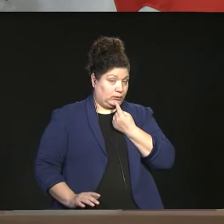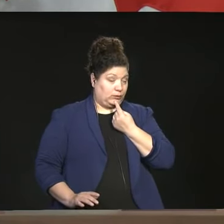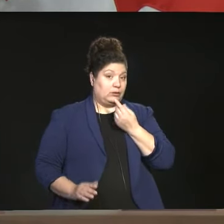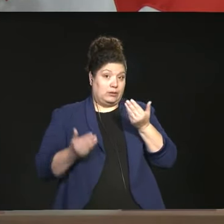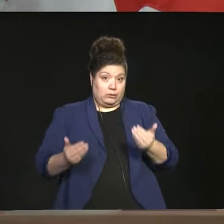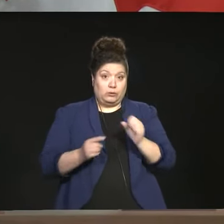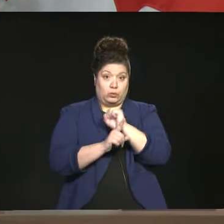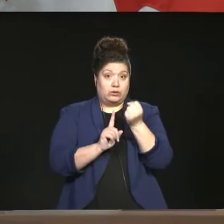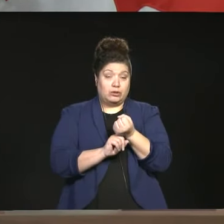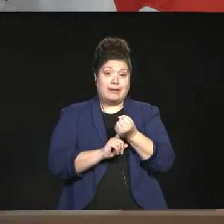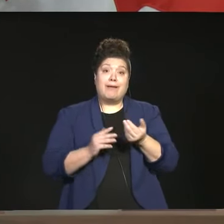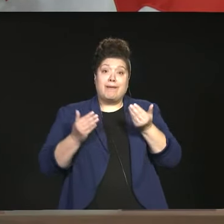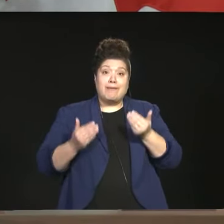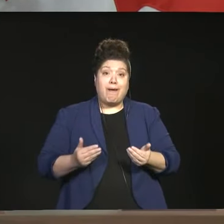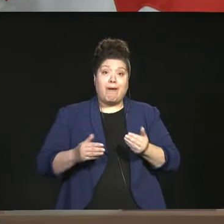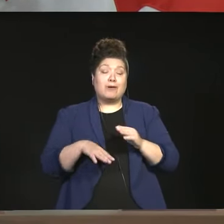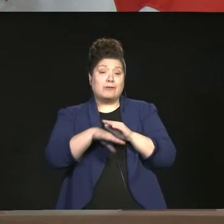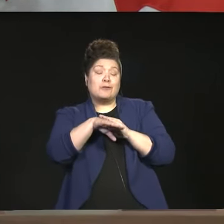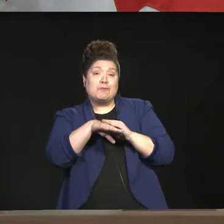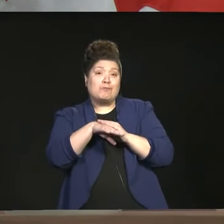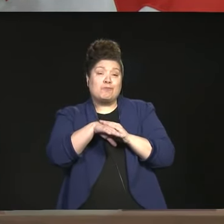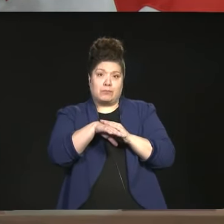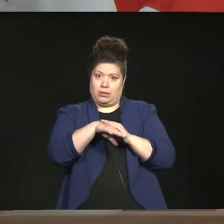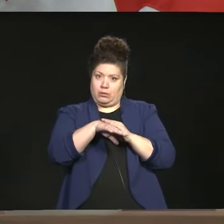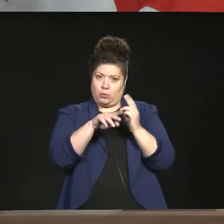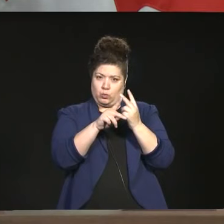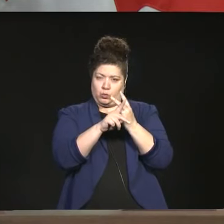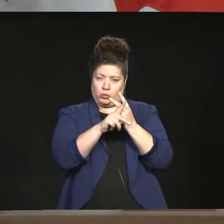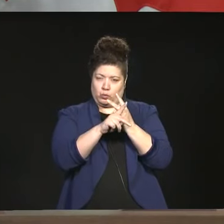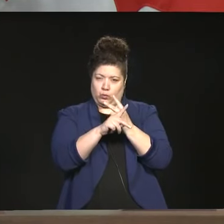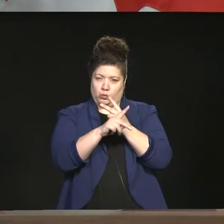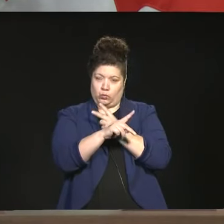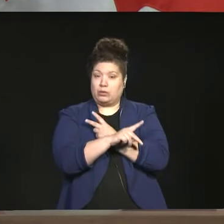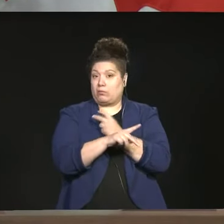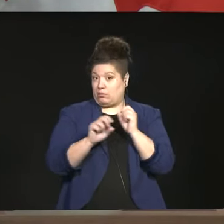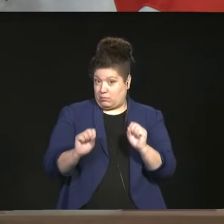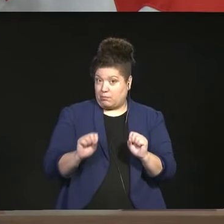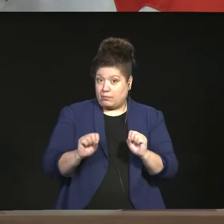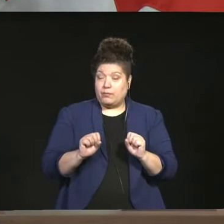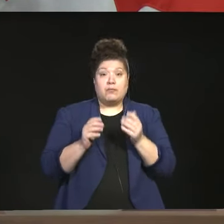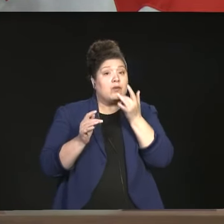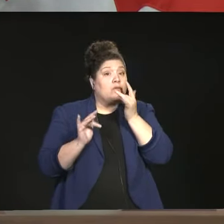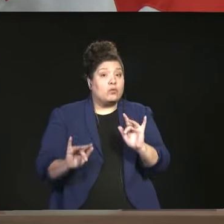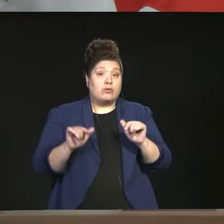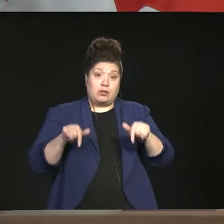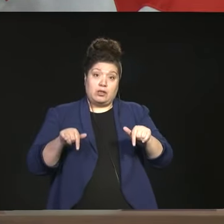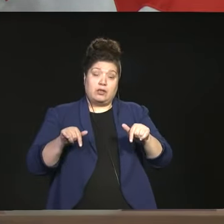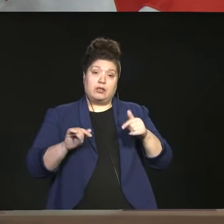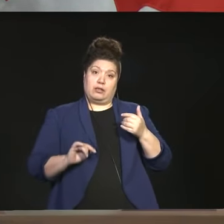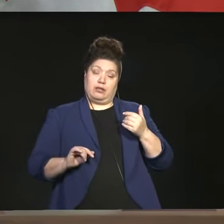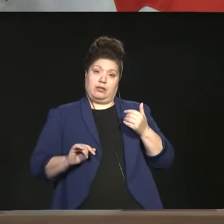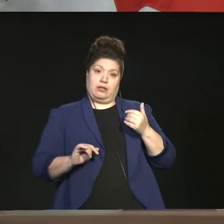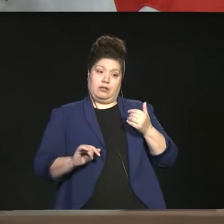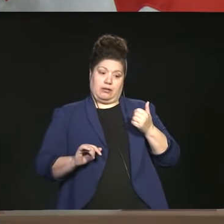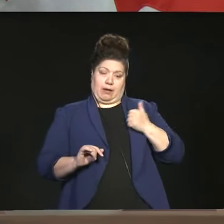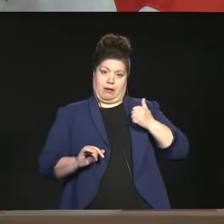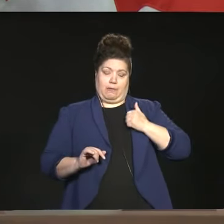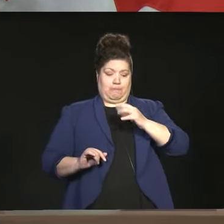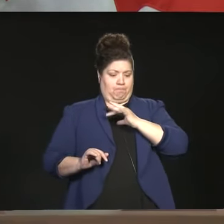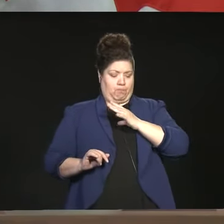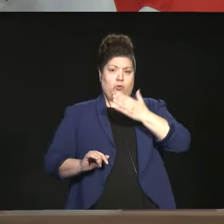better. As a country, we are lucky to have an outstanding national healthcare system and terrific healthcare professionals, but